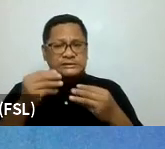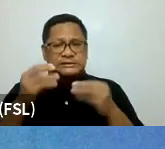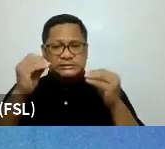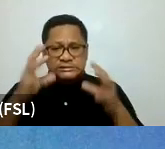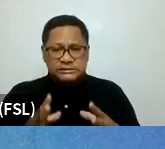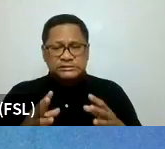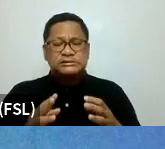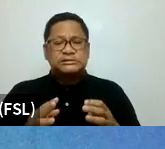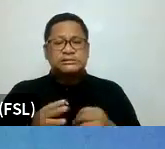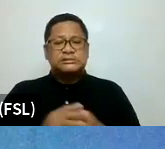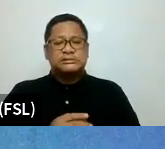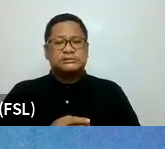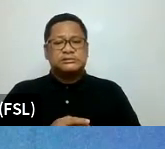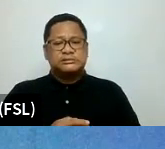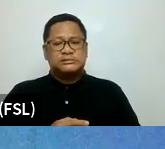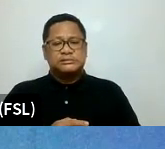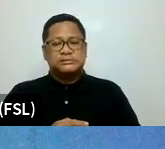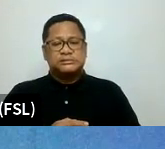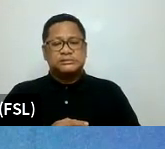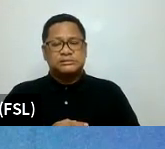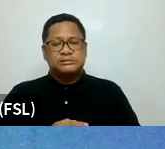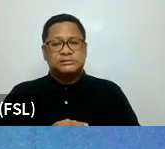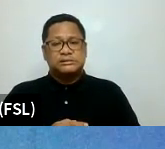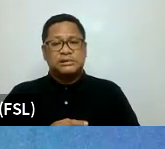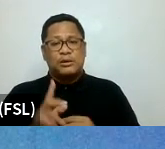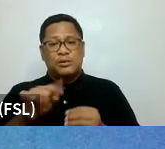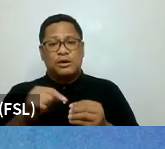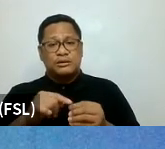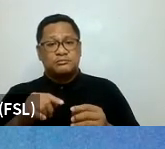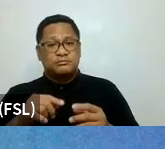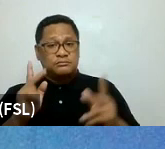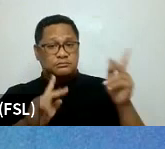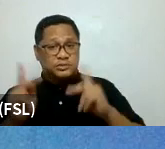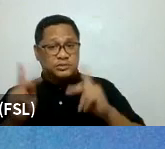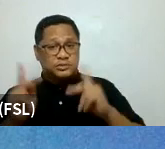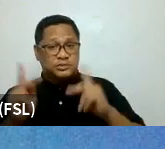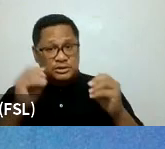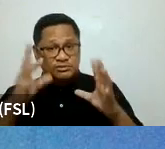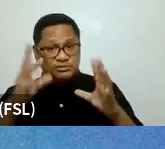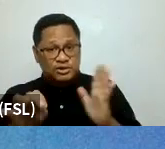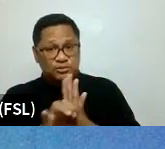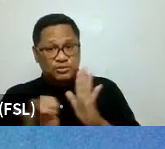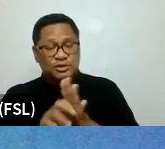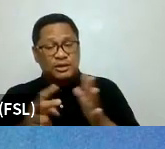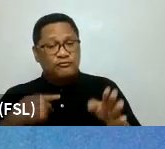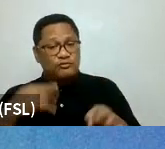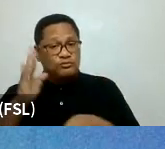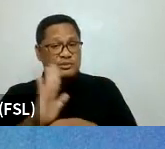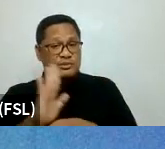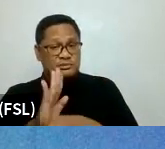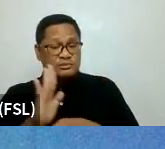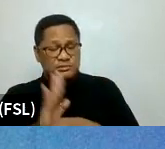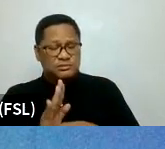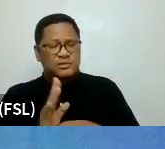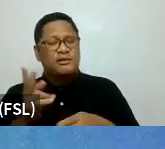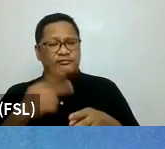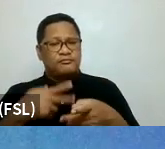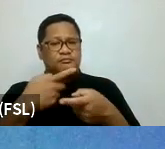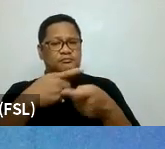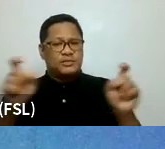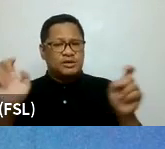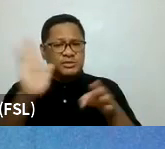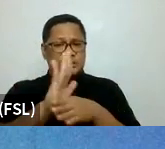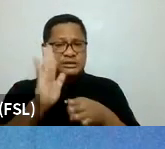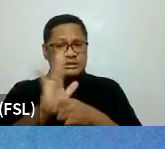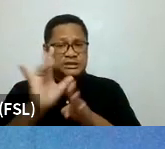How do you, you know, yung personnel? Kasi pagka may business ka, if you have a big business later